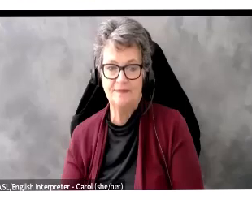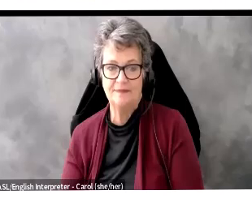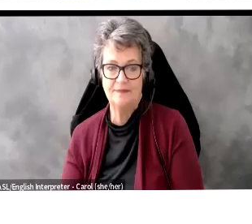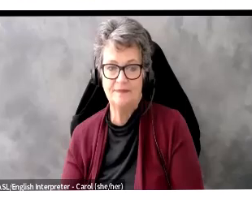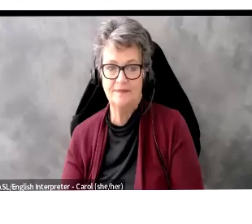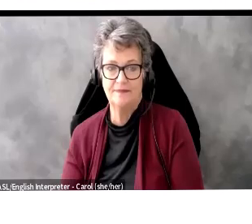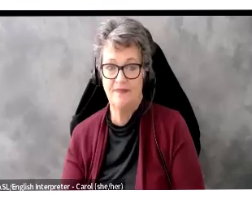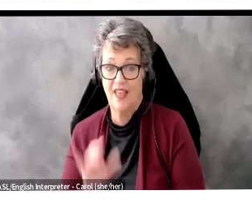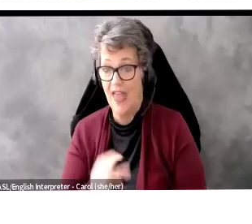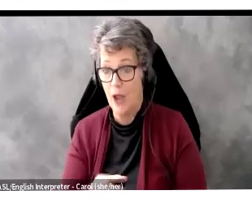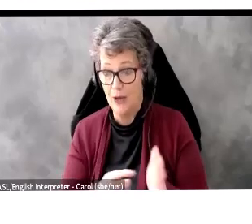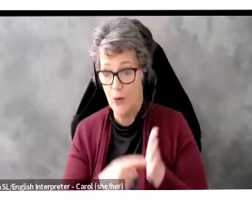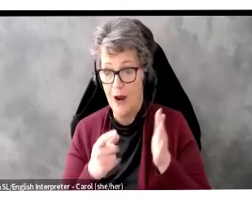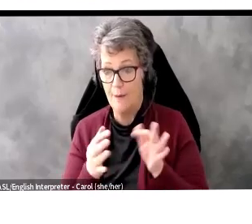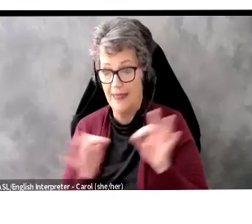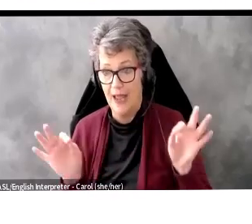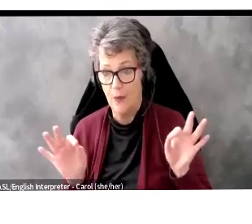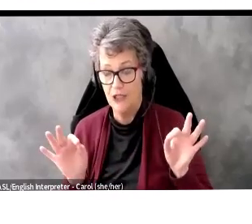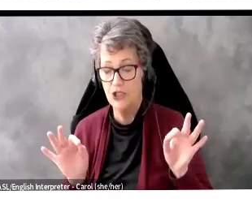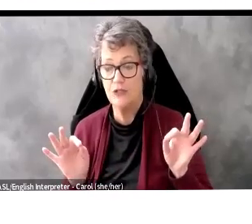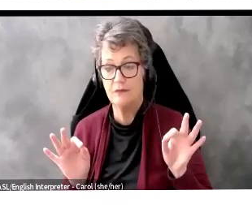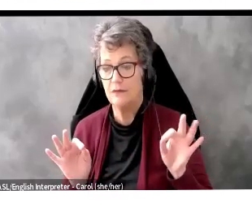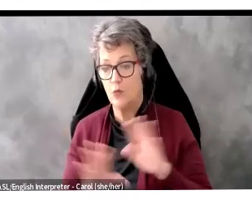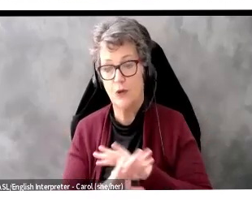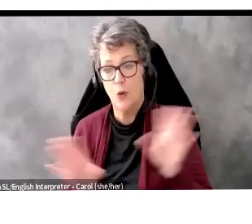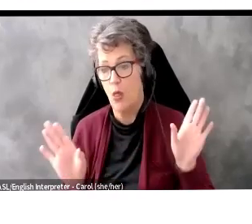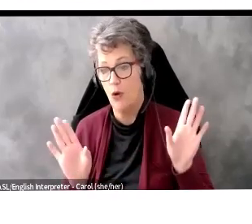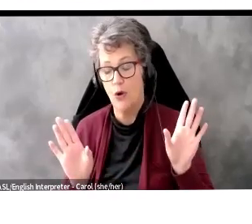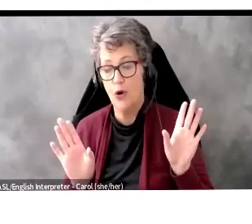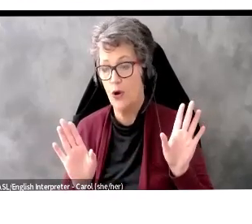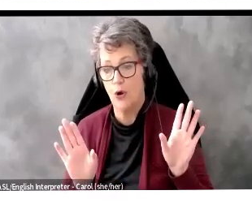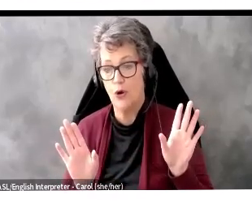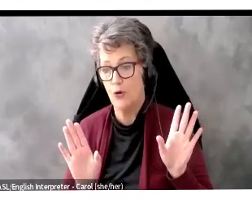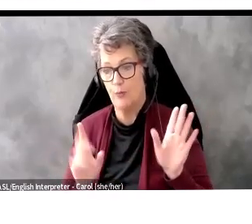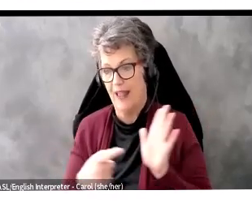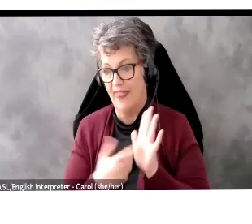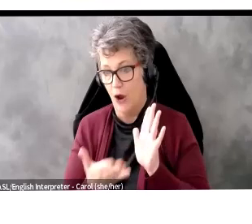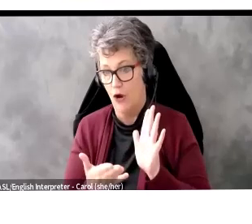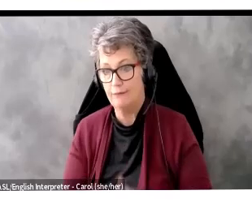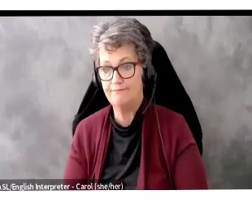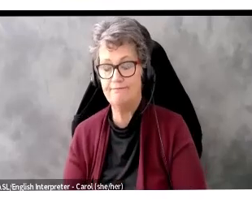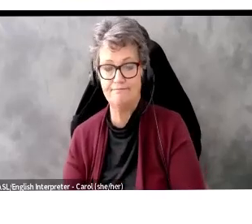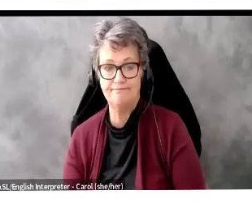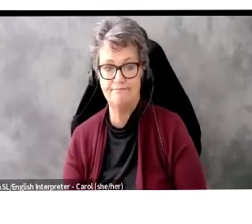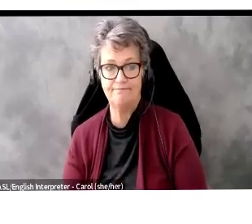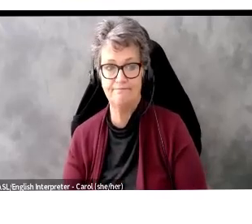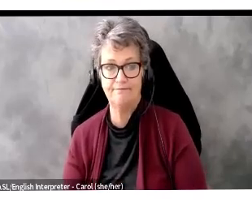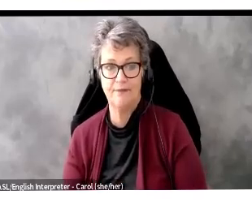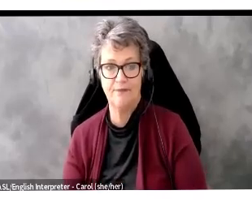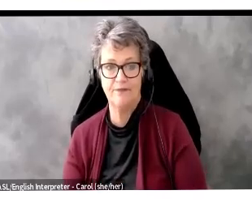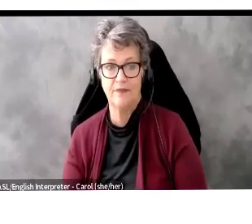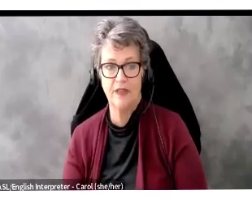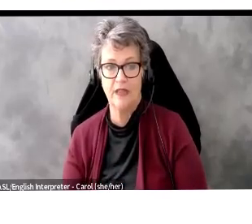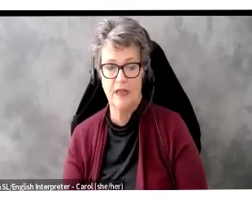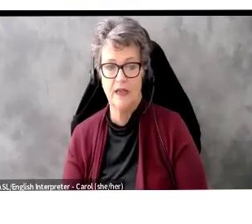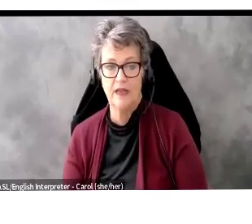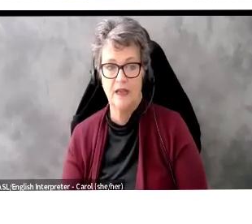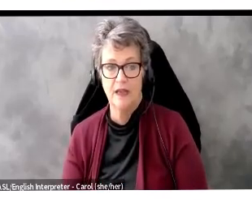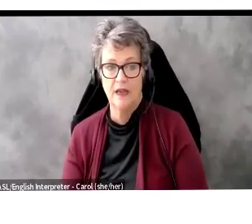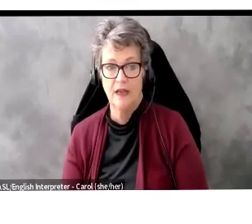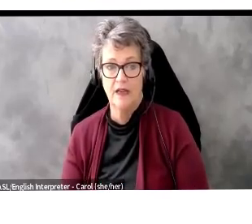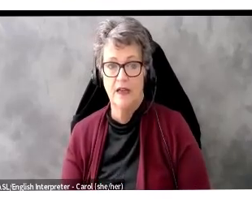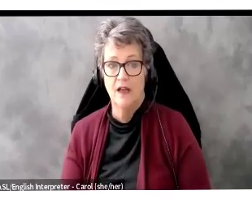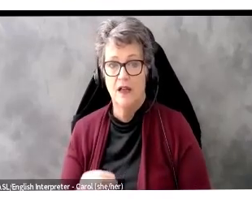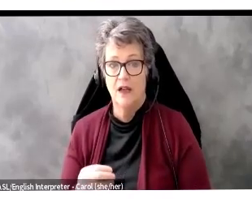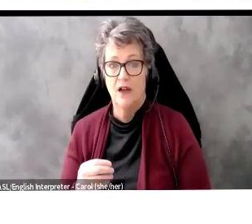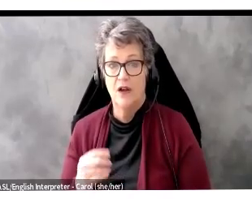That requirement language will no longer be placed there for the two